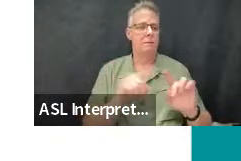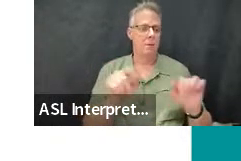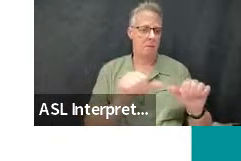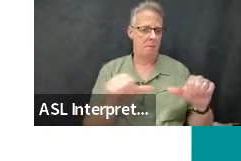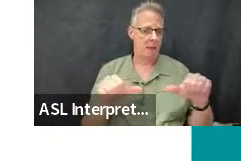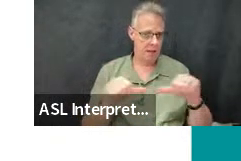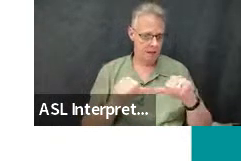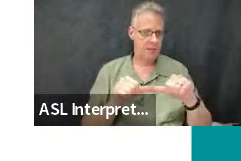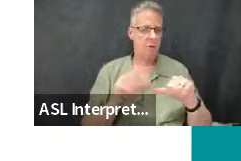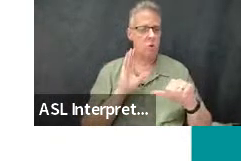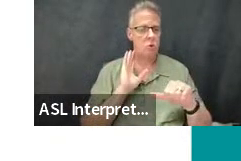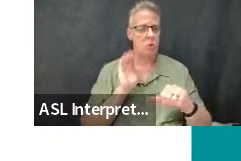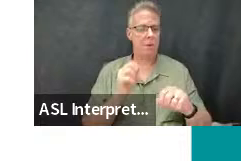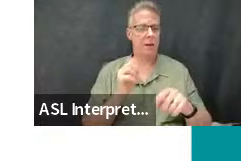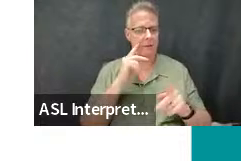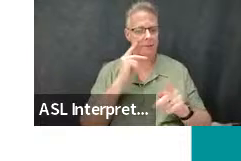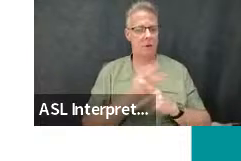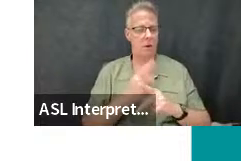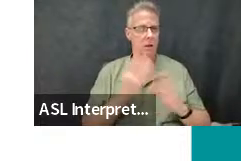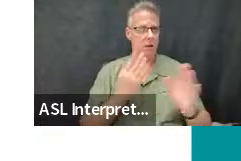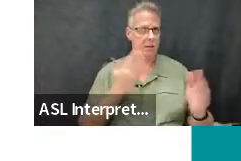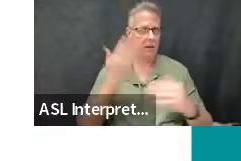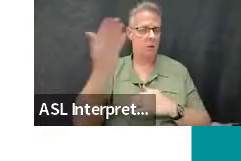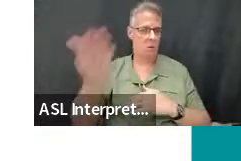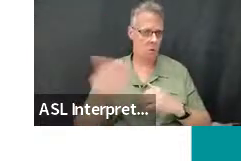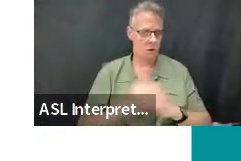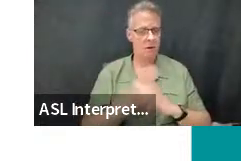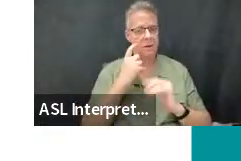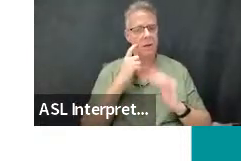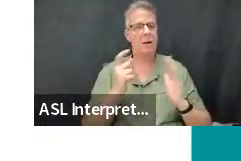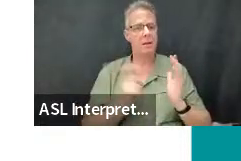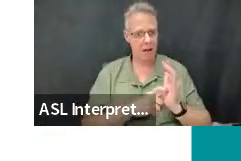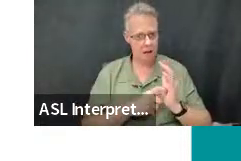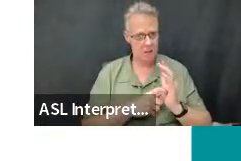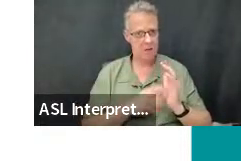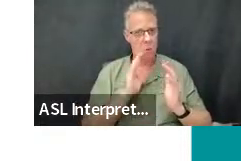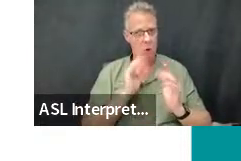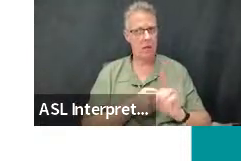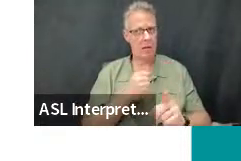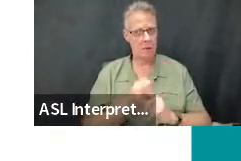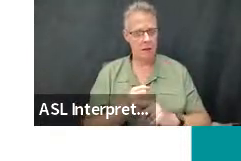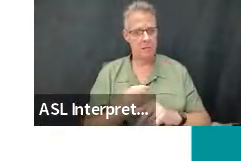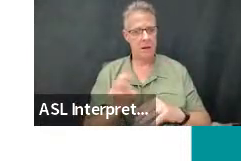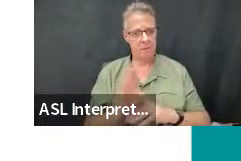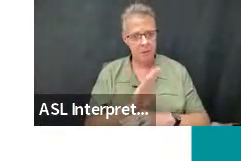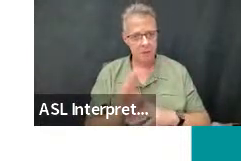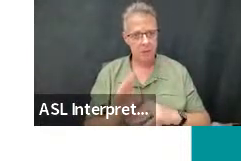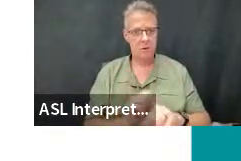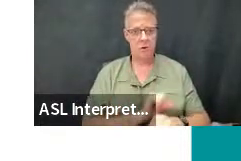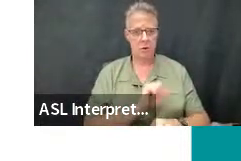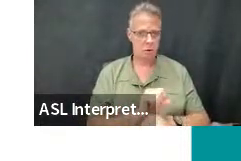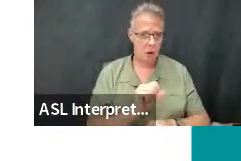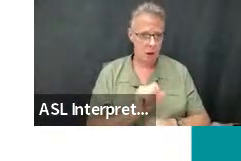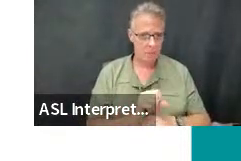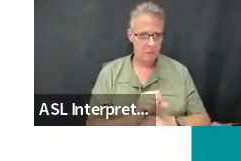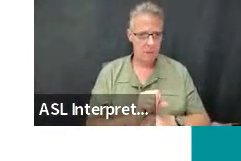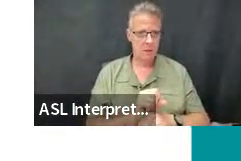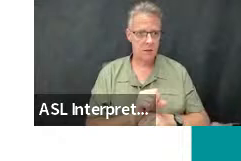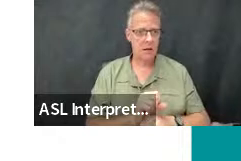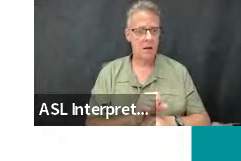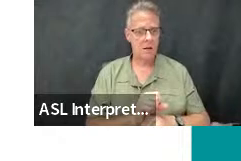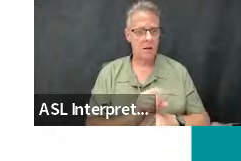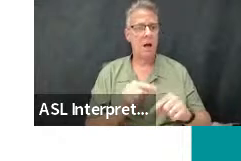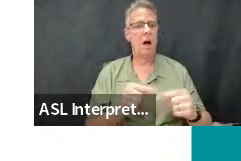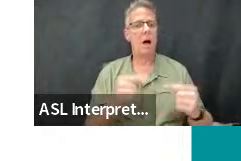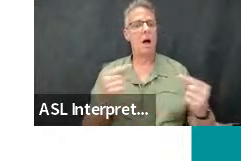That is to be determined down the road, but acknowledging that there are those impacts to levels of jobs. However, on the flip side, one